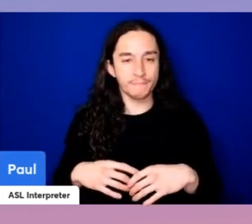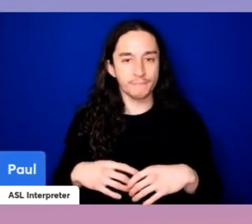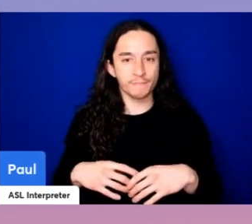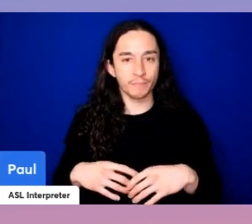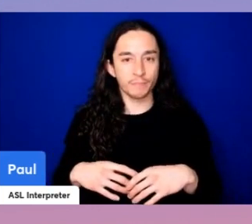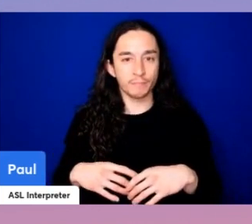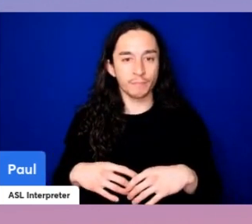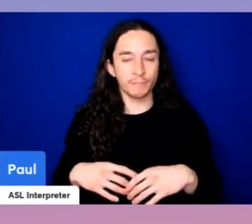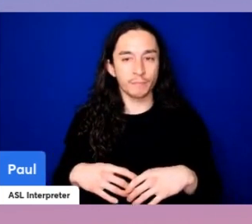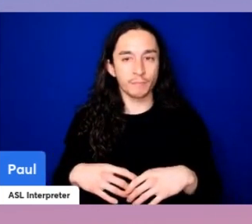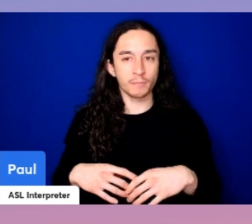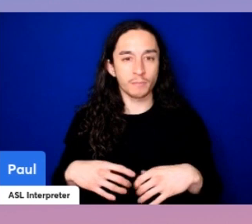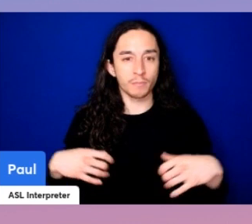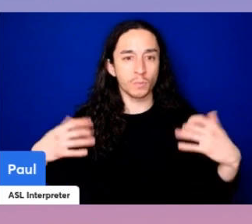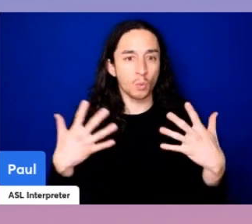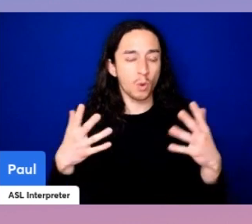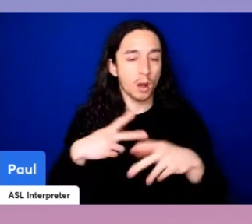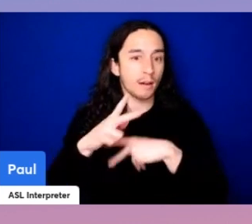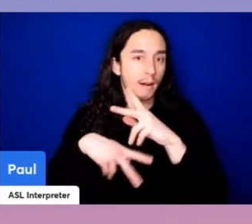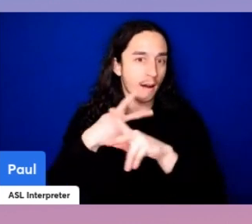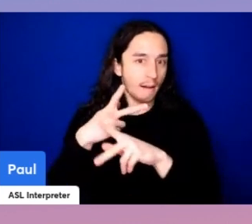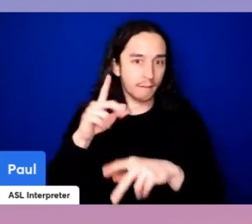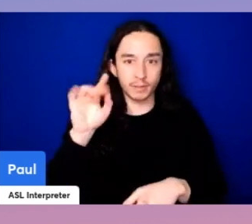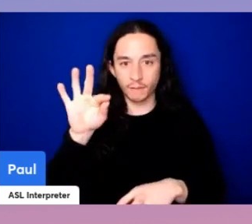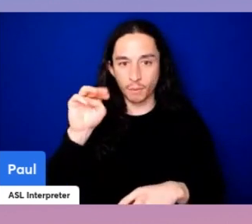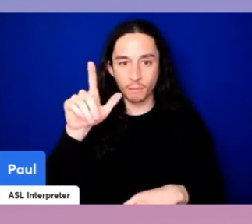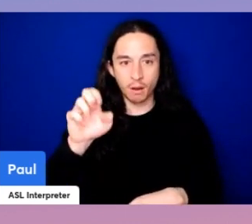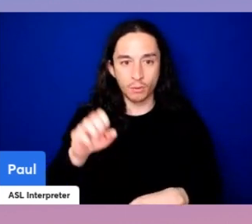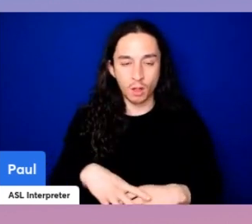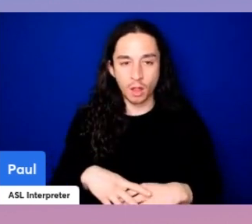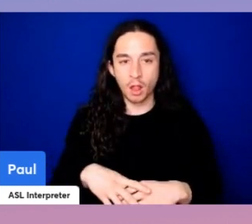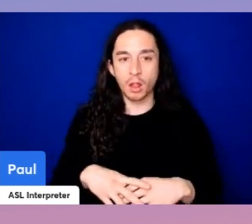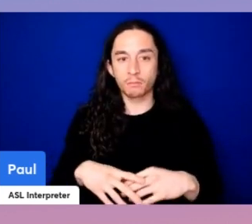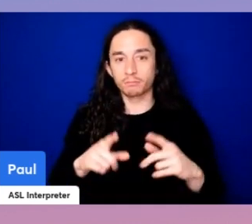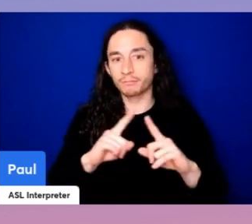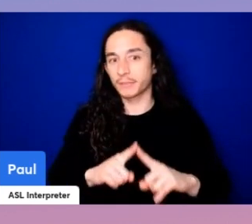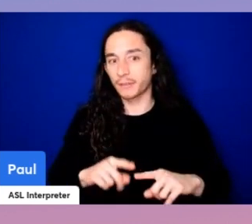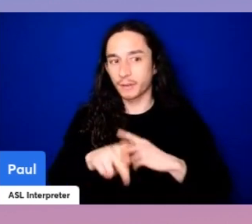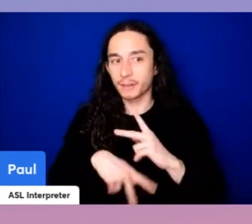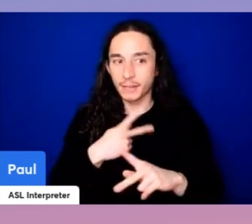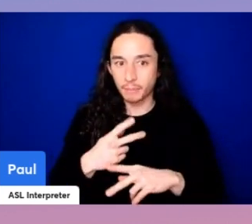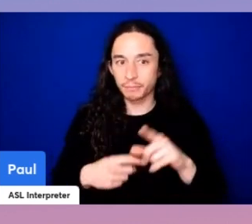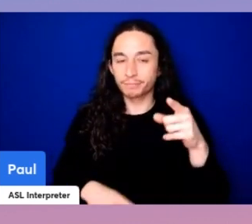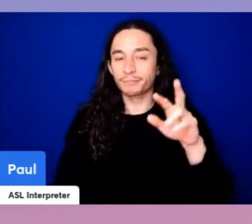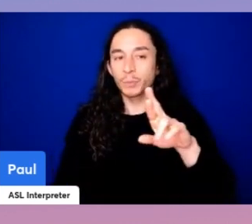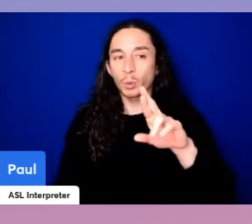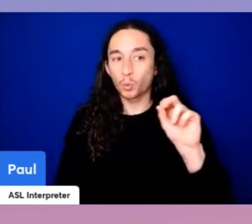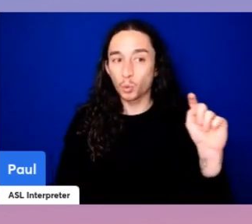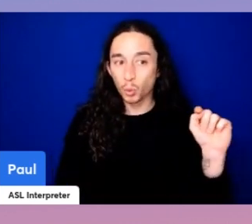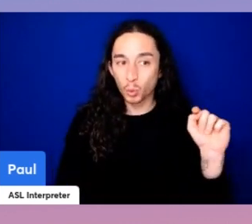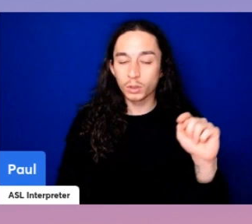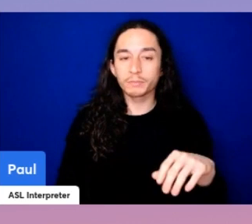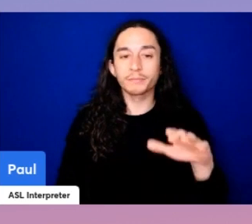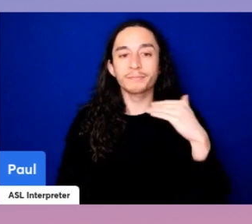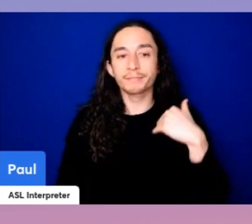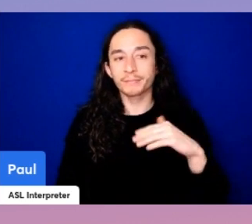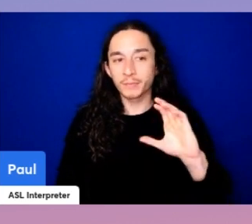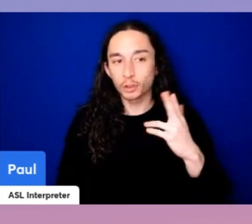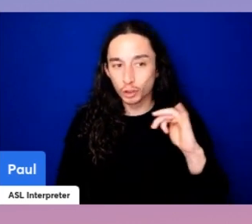any Terraform modules. So the Terraform modules have module and chart modules. I will